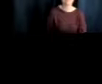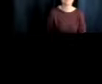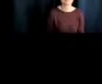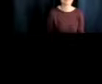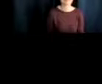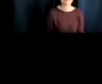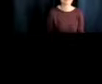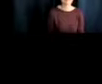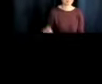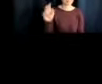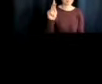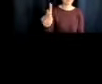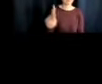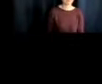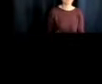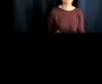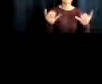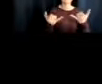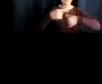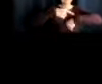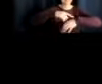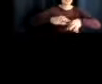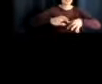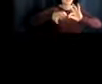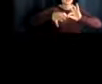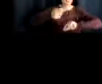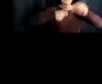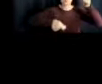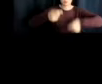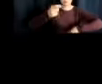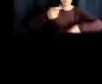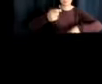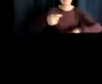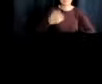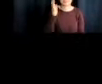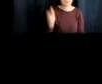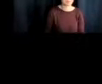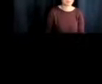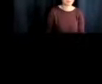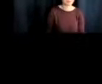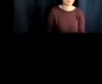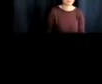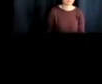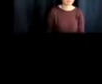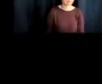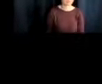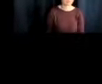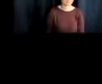Okay. So this isn't the end, but I wanted to stop and share with you because this is pretty cool. So there's